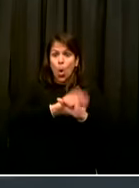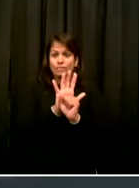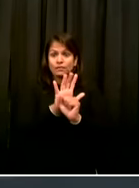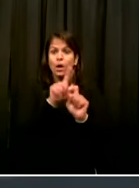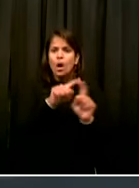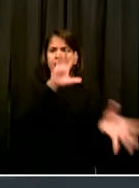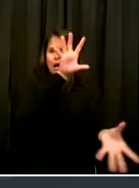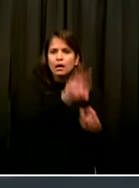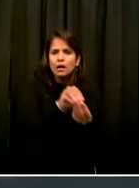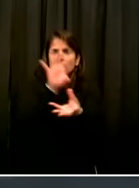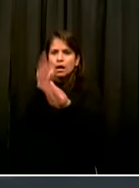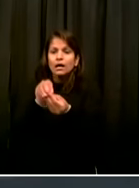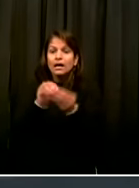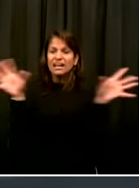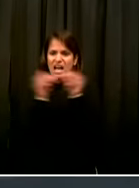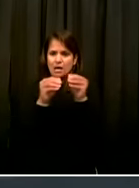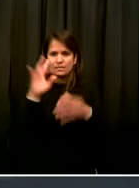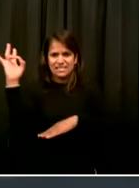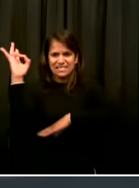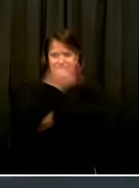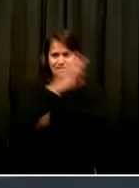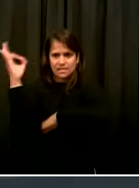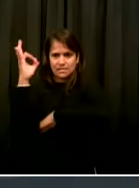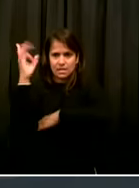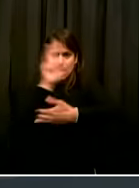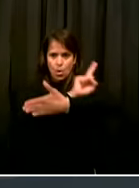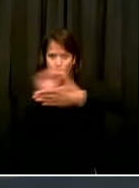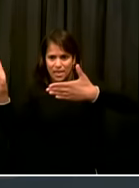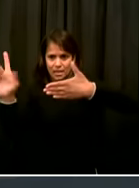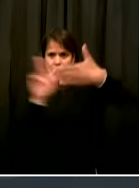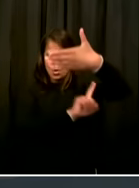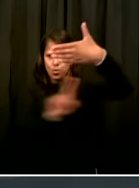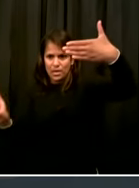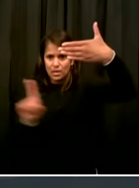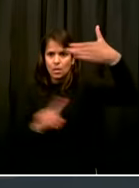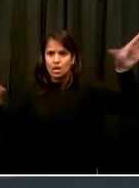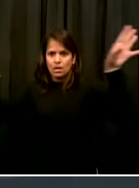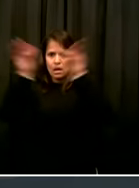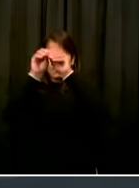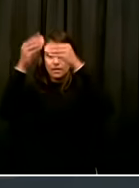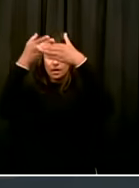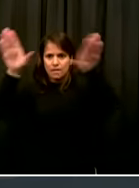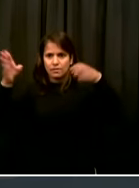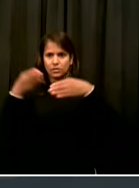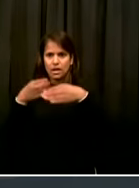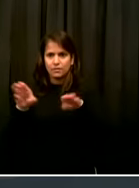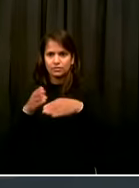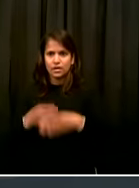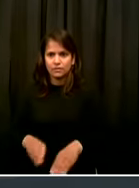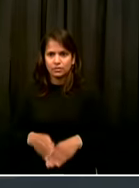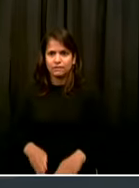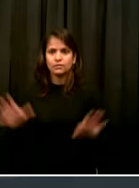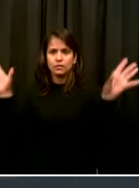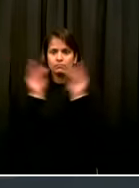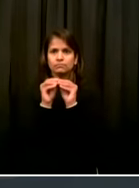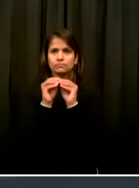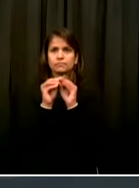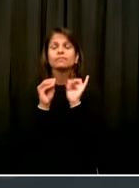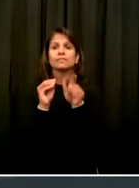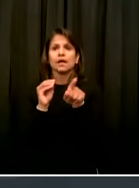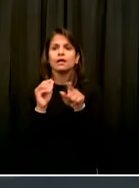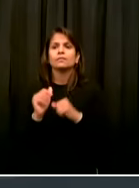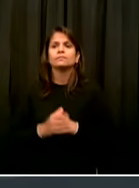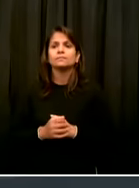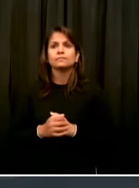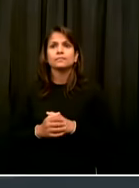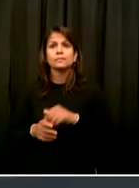take 7 days of data and divide by seven, come up with a daily average, and report the most recent daily